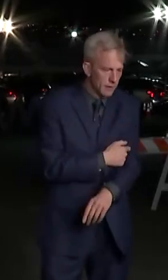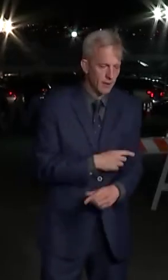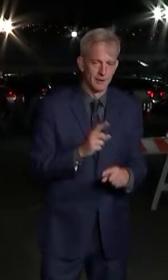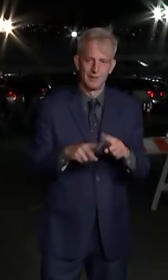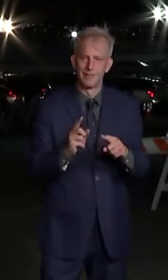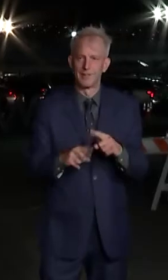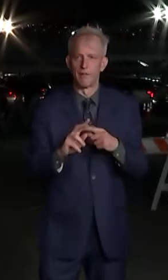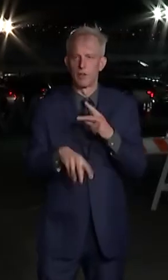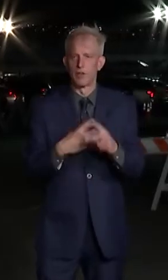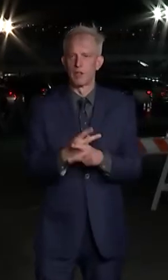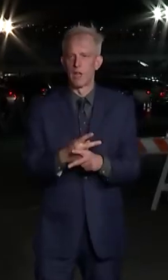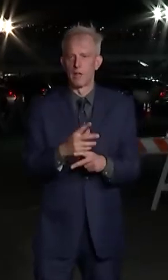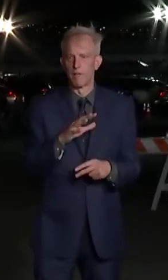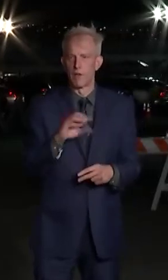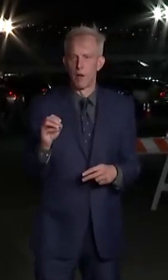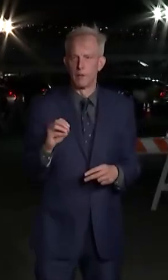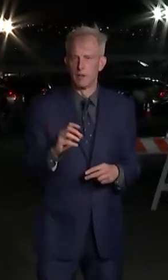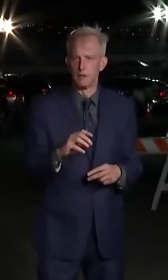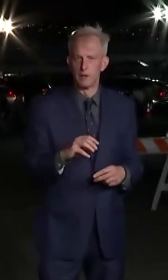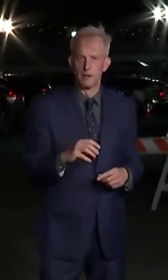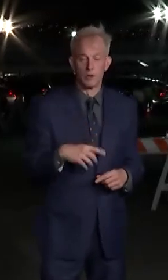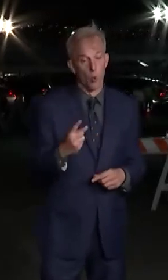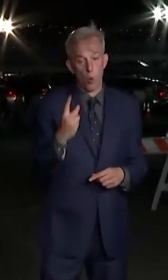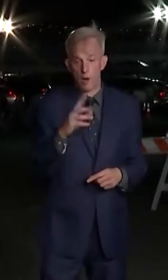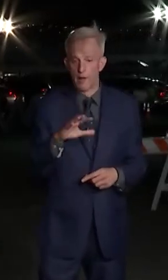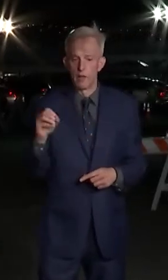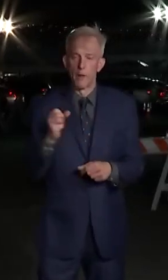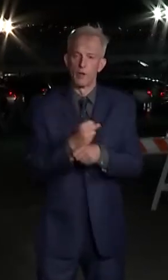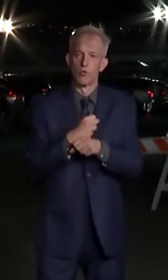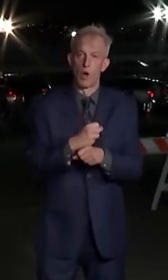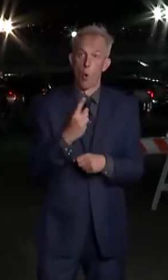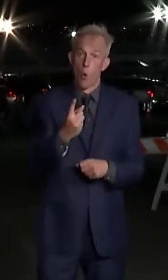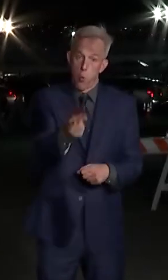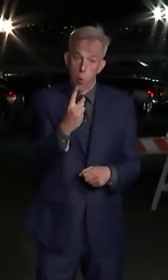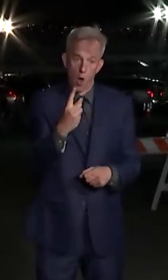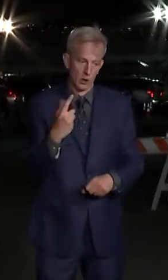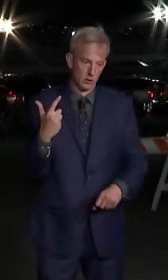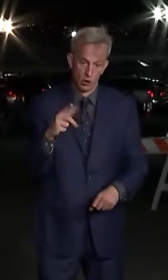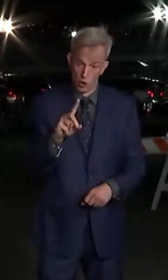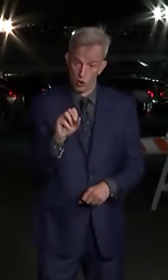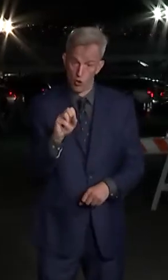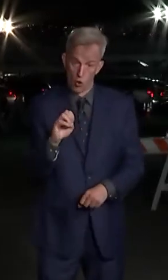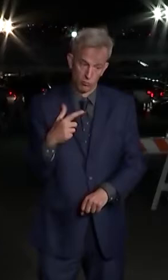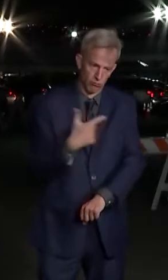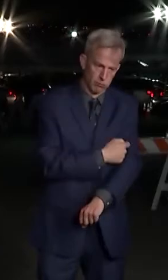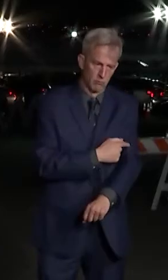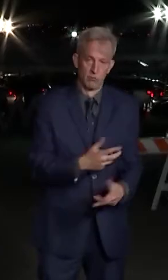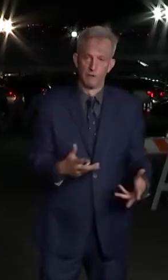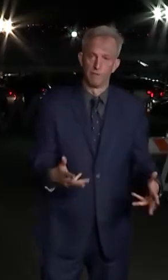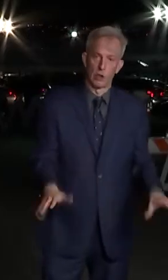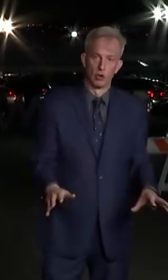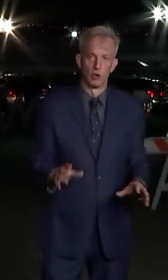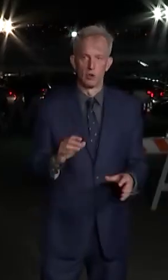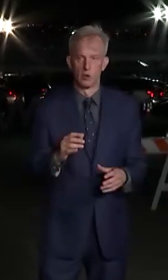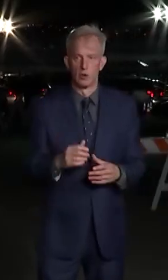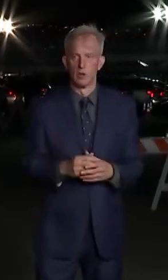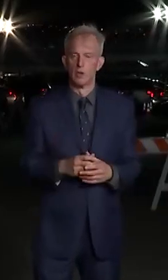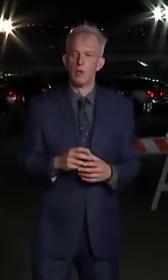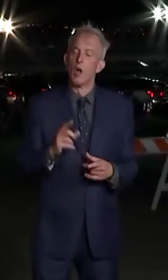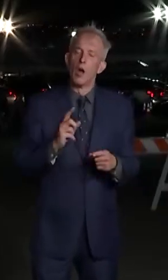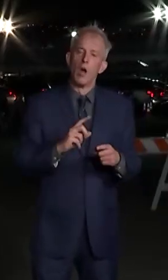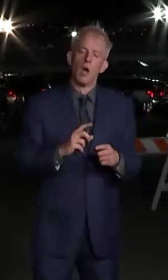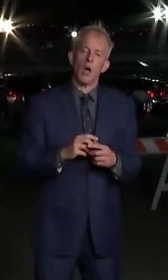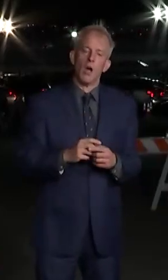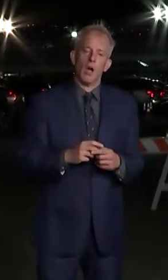Johnson, the holy grail with a single dose if its efficacy is good. We know we will have more vaccines, so we won't stay at this pace, but that is a correct